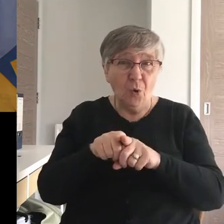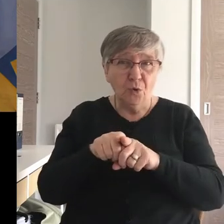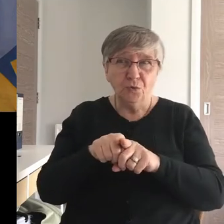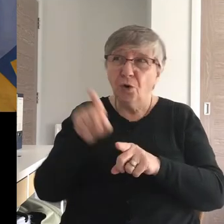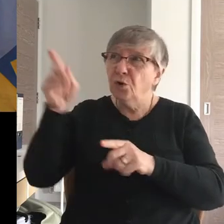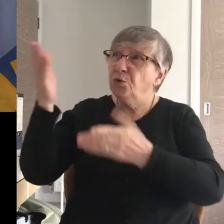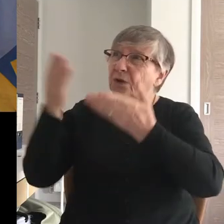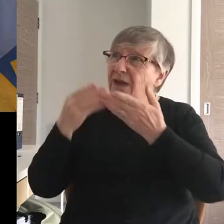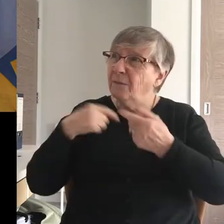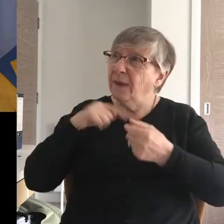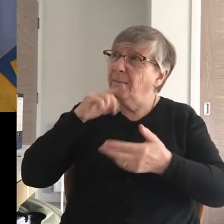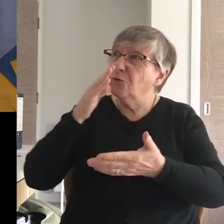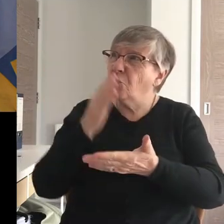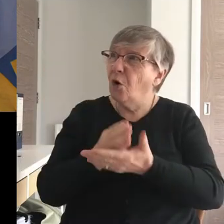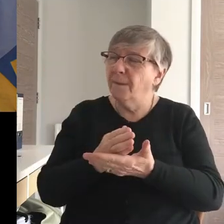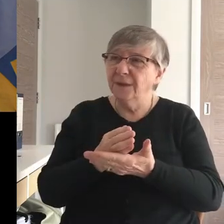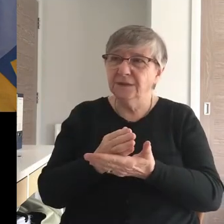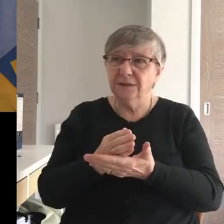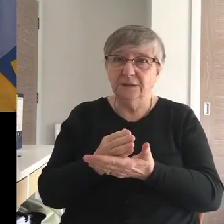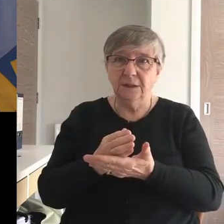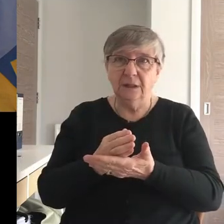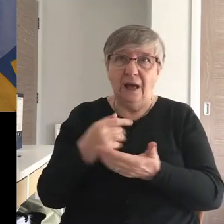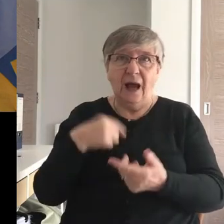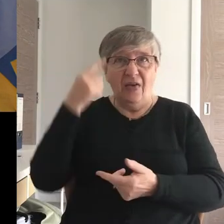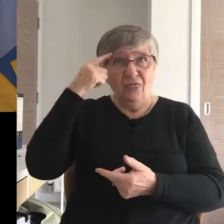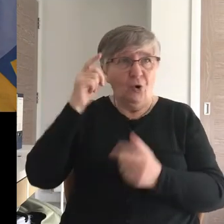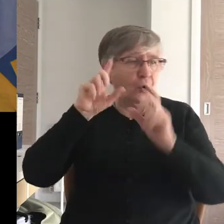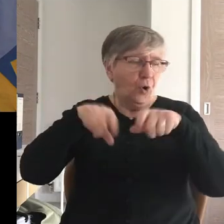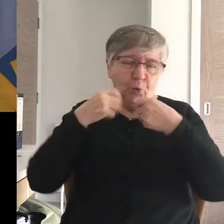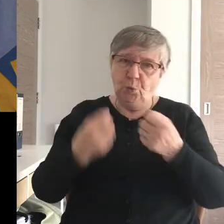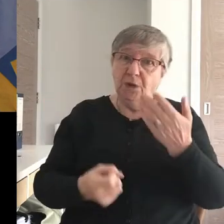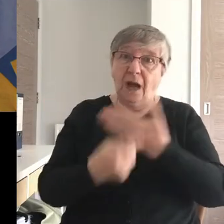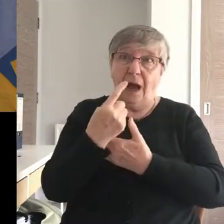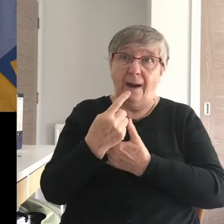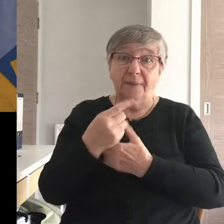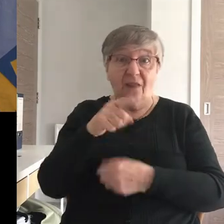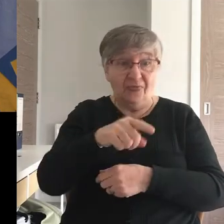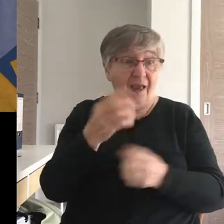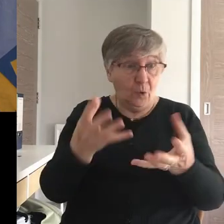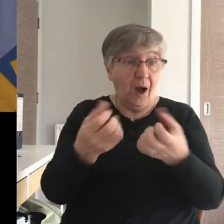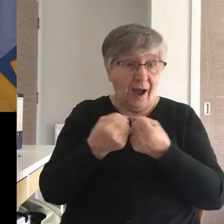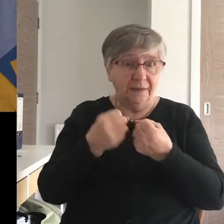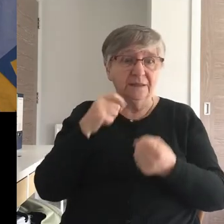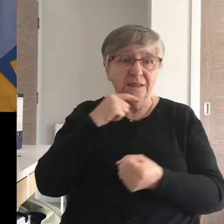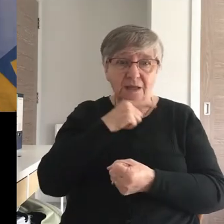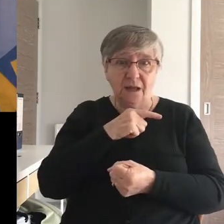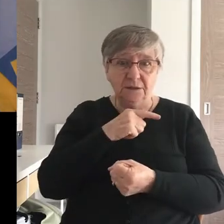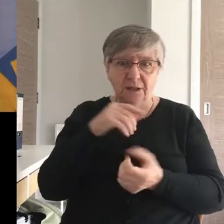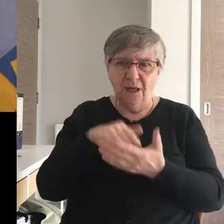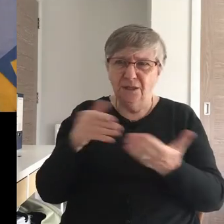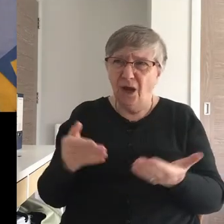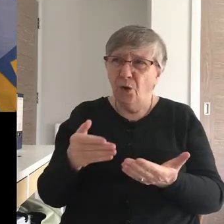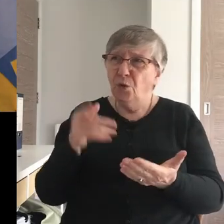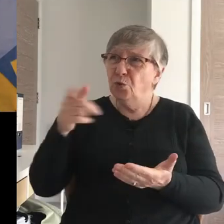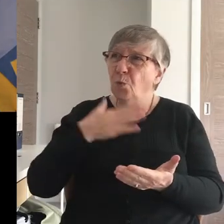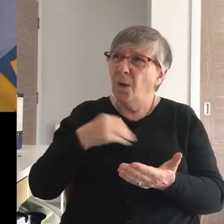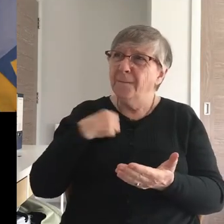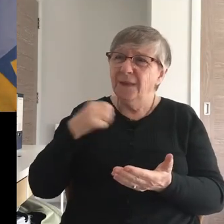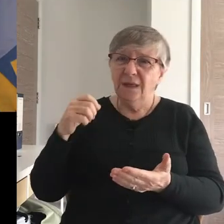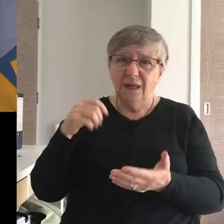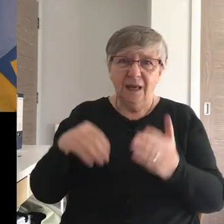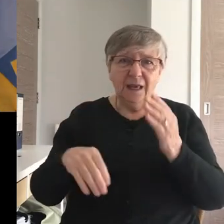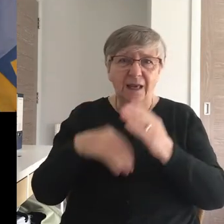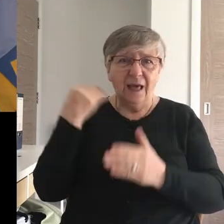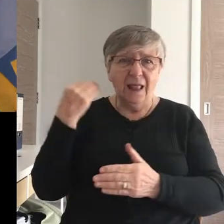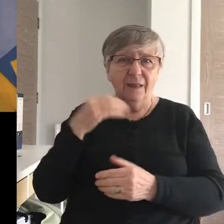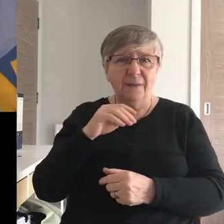given me that promise. It didn't seem like it could happen. Miraculously, it did seem to happen, and now you're wanting me to cut it